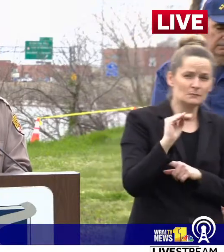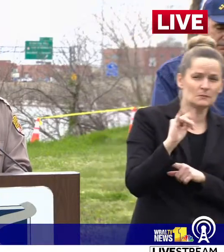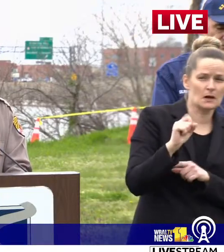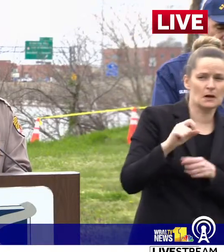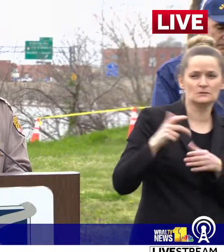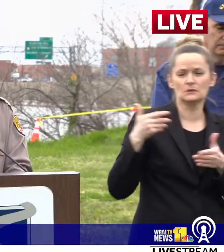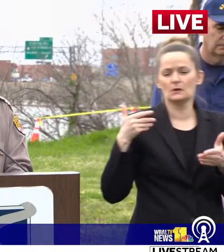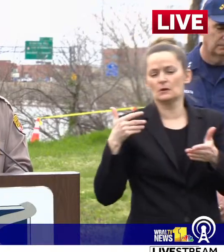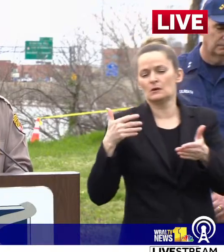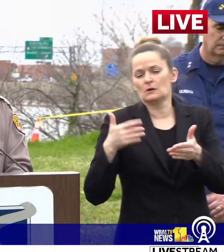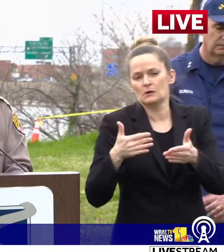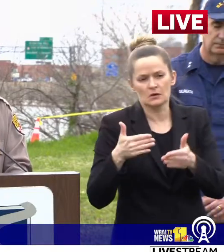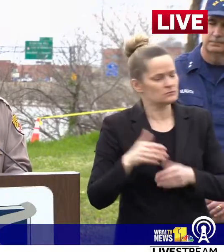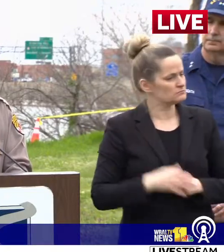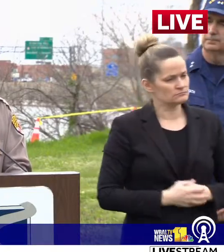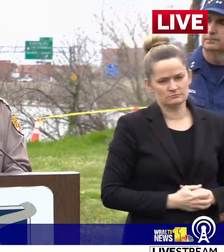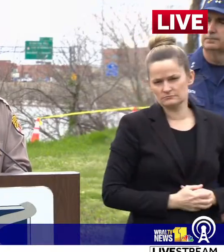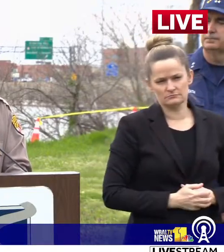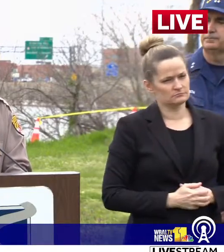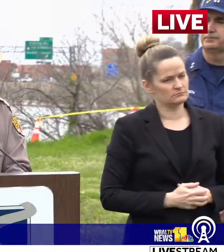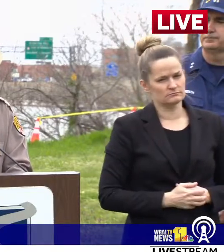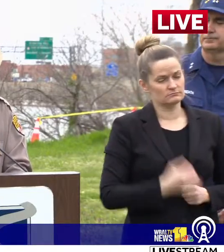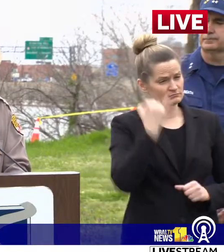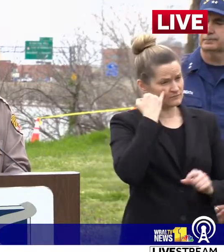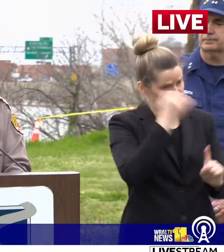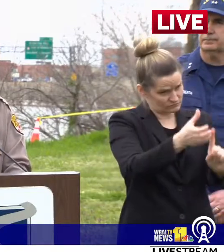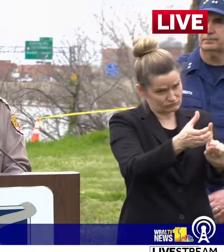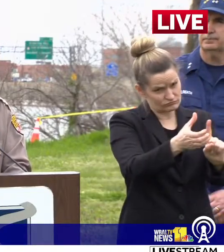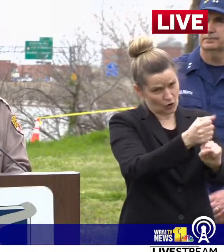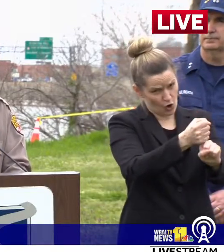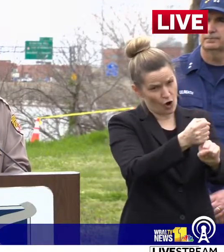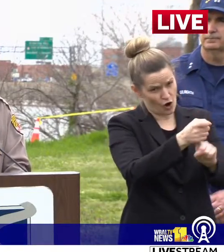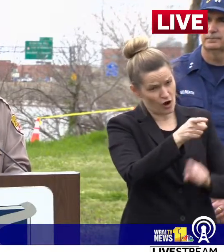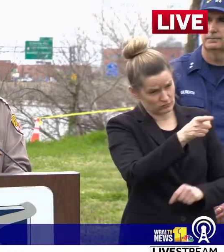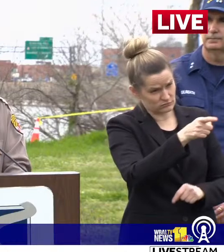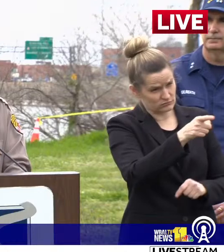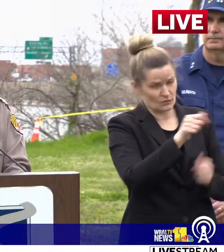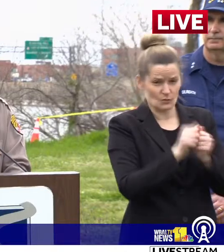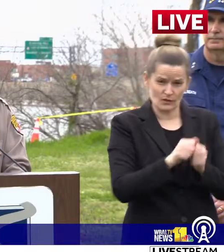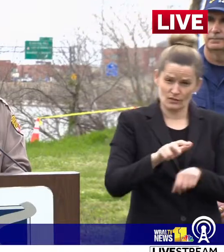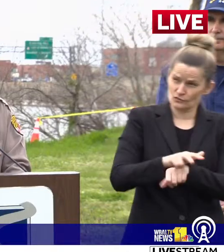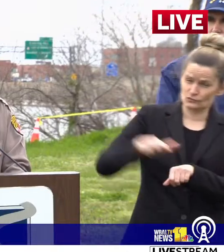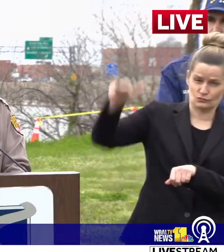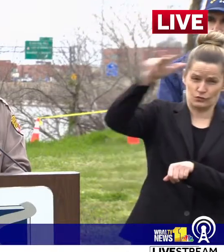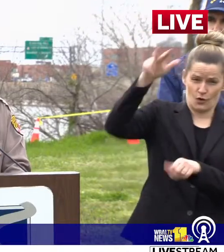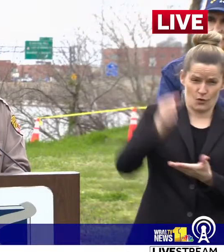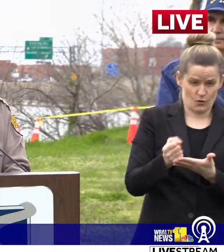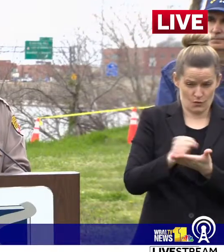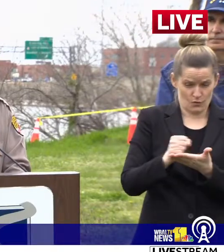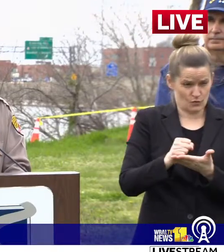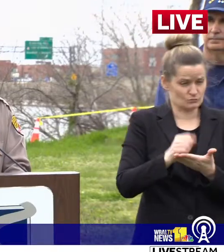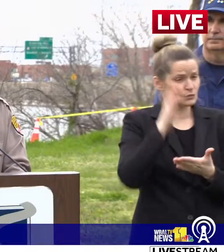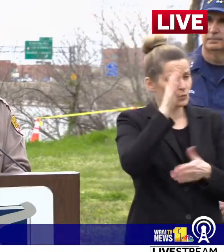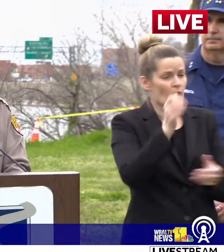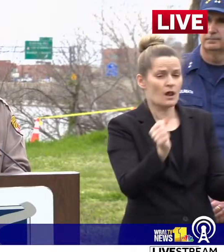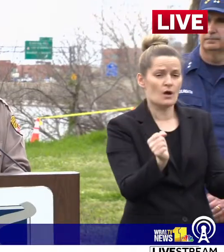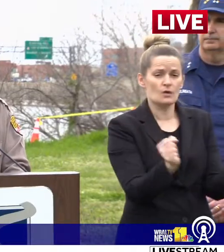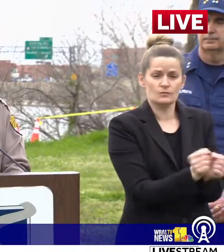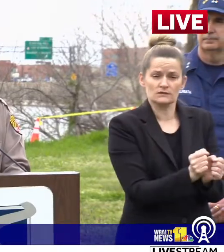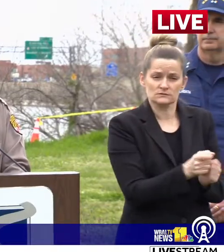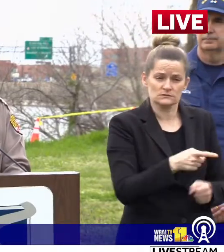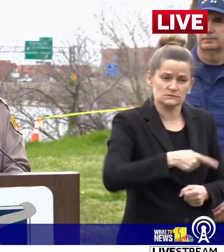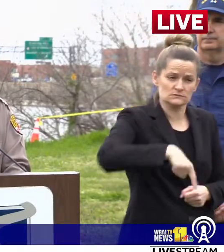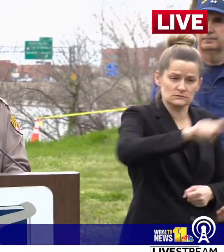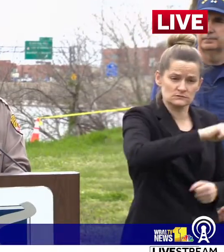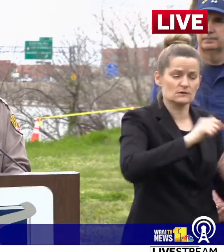Anyone who attempts to fly a drone in any prohibited manner in the area is subject to arrests, prosecution, and